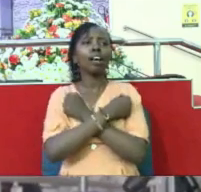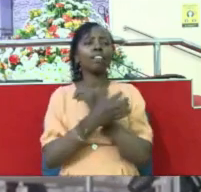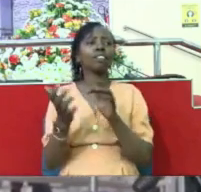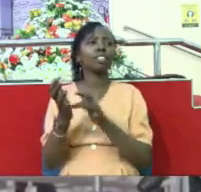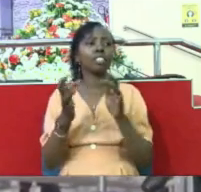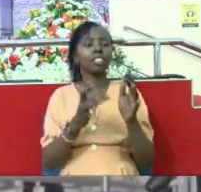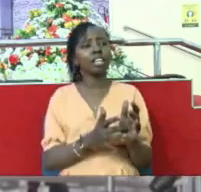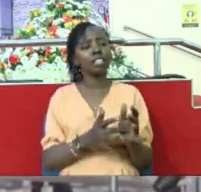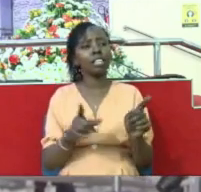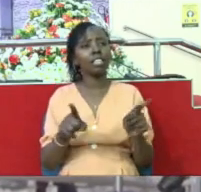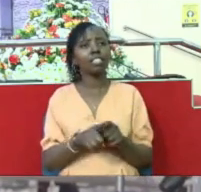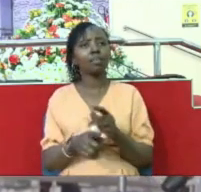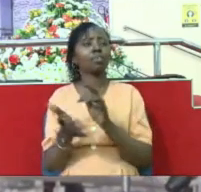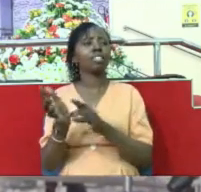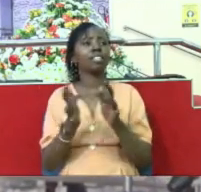love his work.